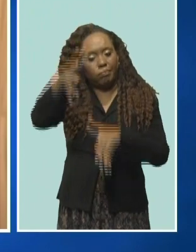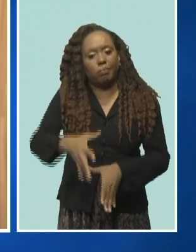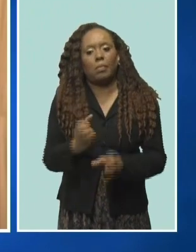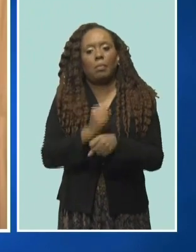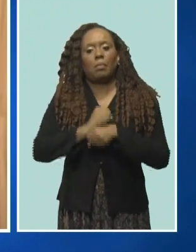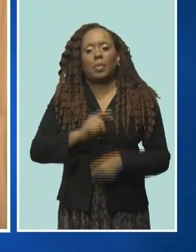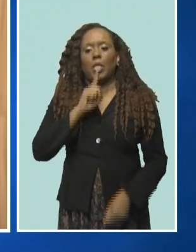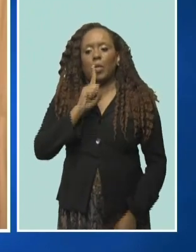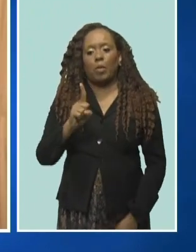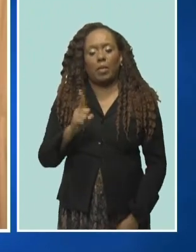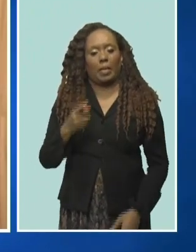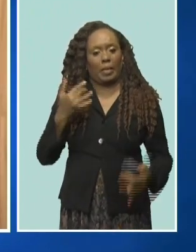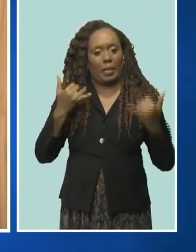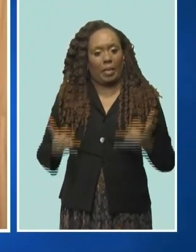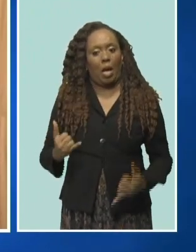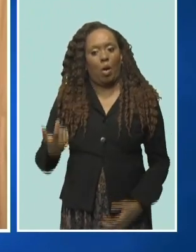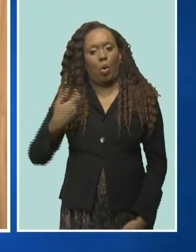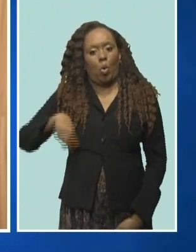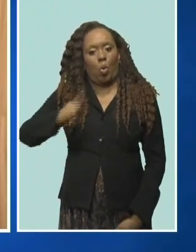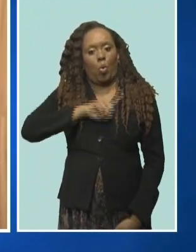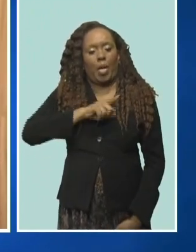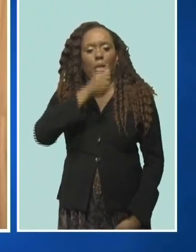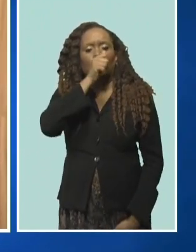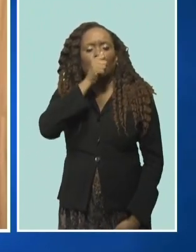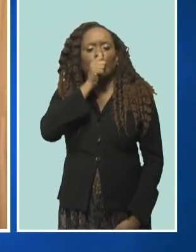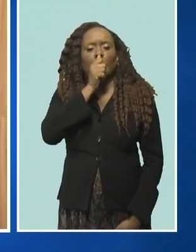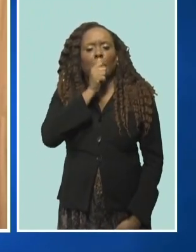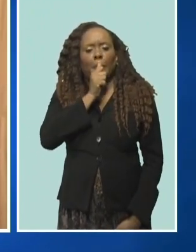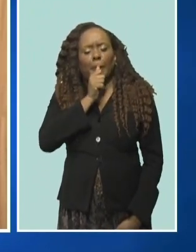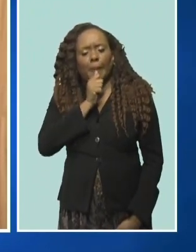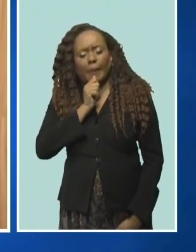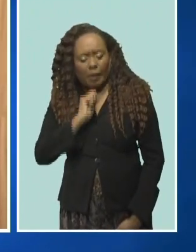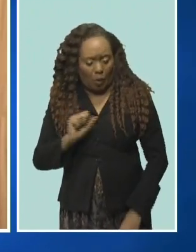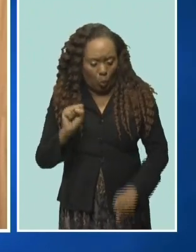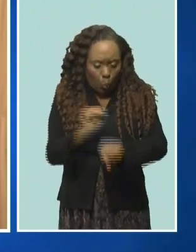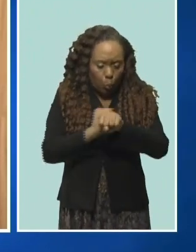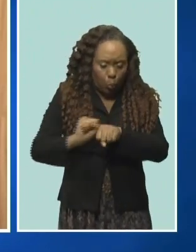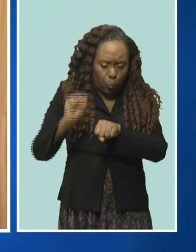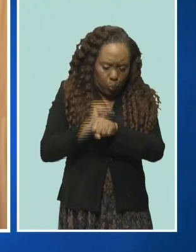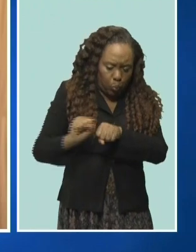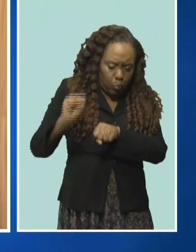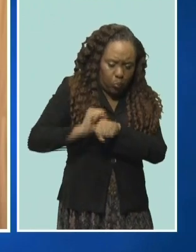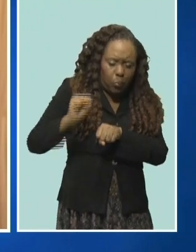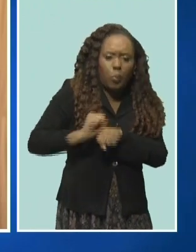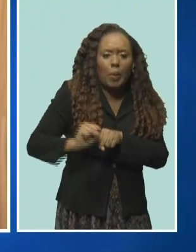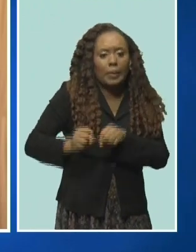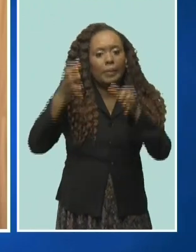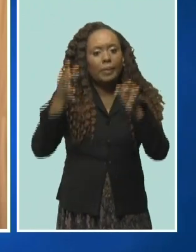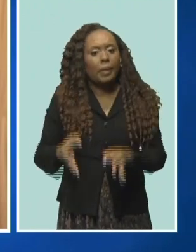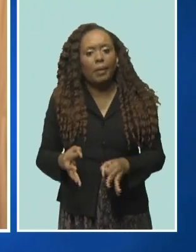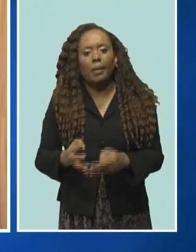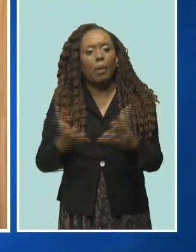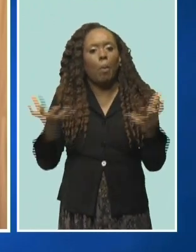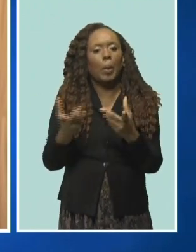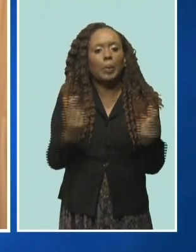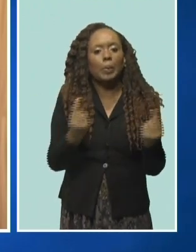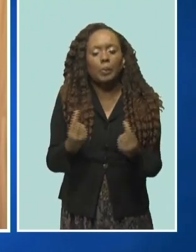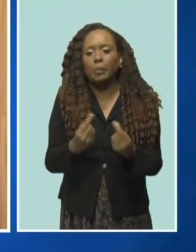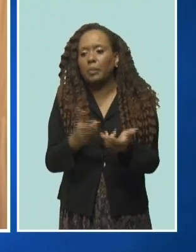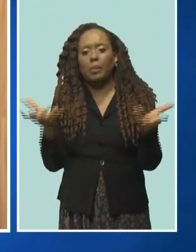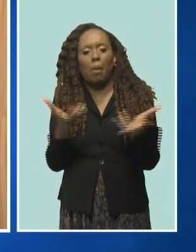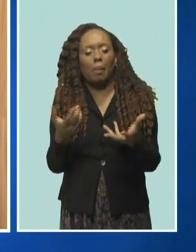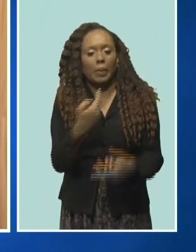part of our national DNA. We can rise to work together to determine what we do, what we